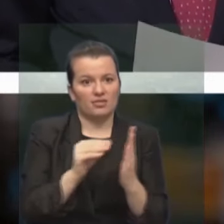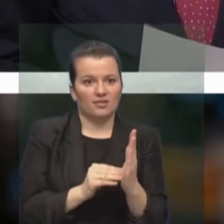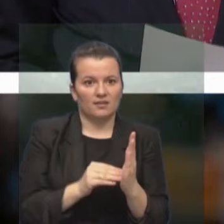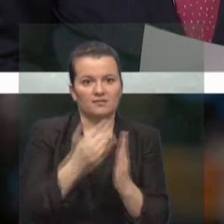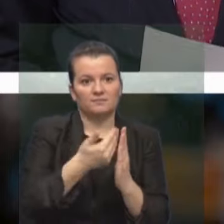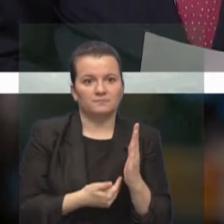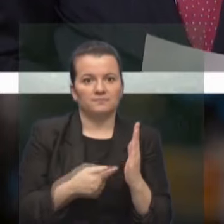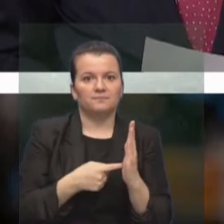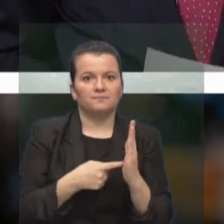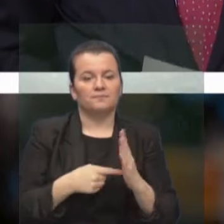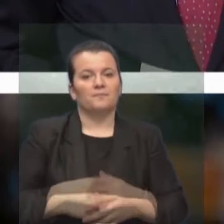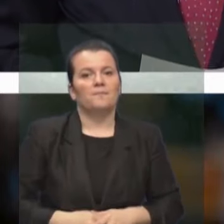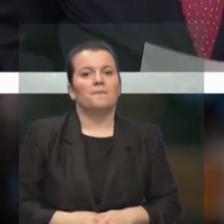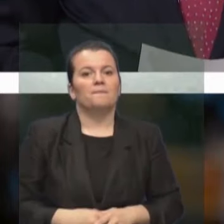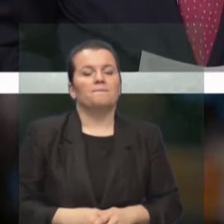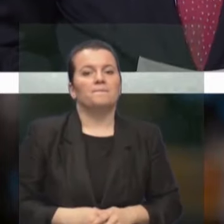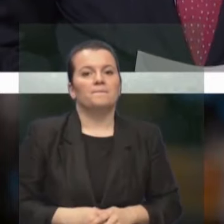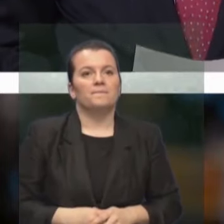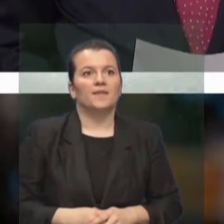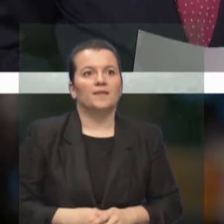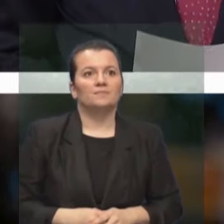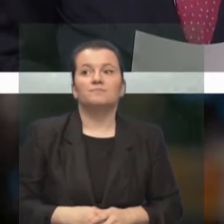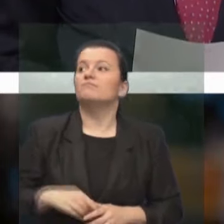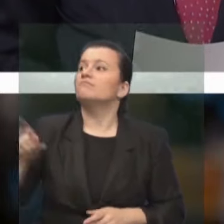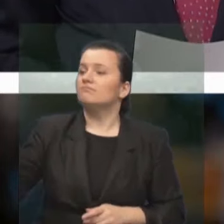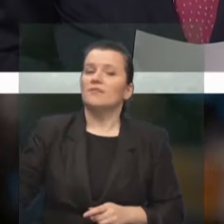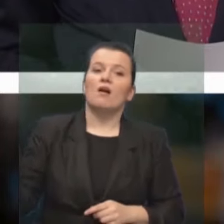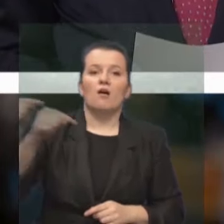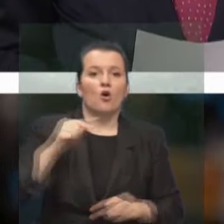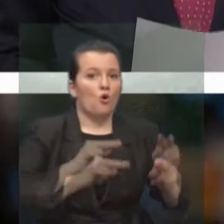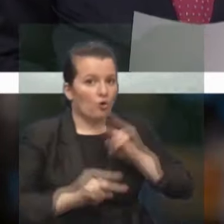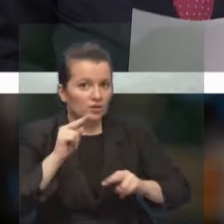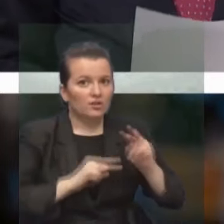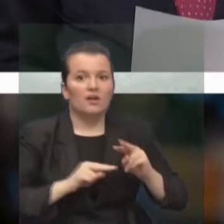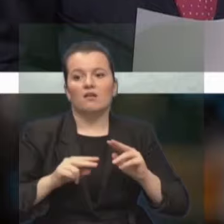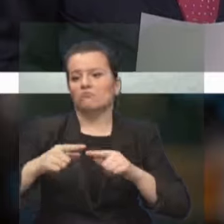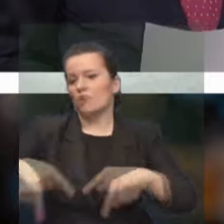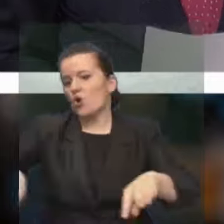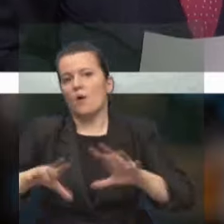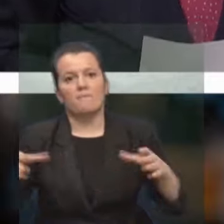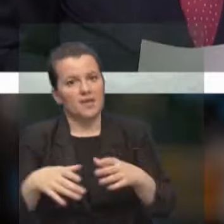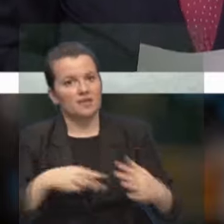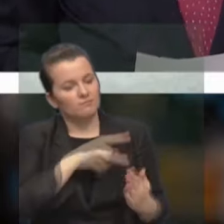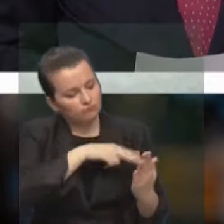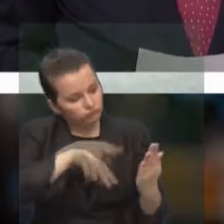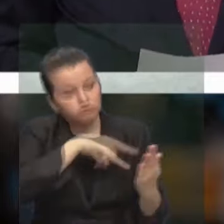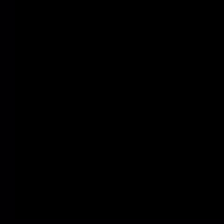periodically monitored by the Audit, Risks and Compliance Committee. Now, even though the economic condition